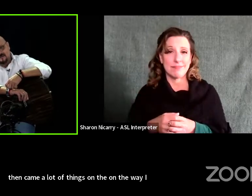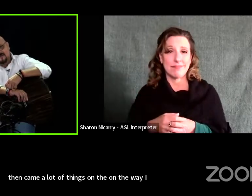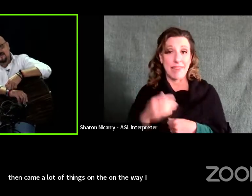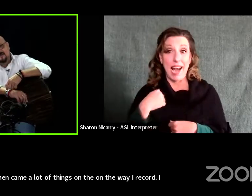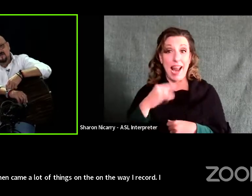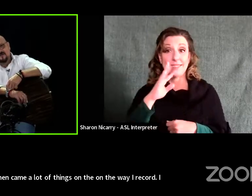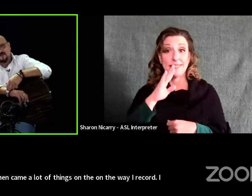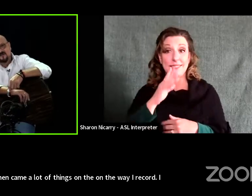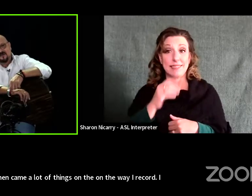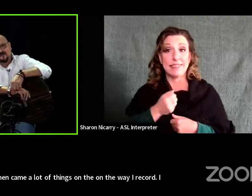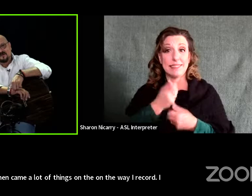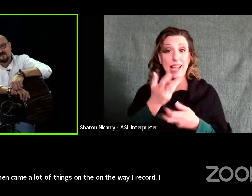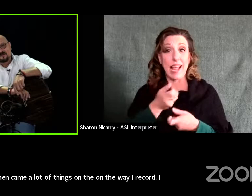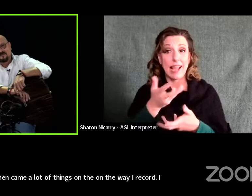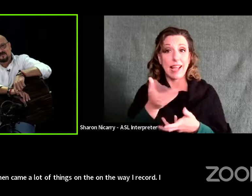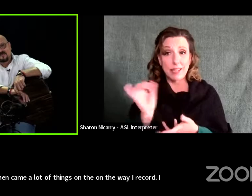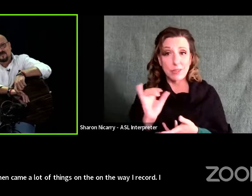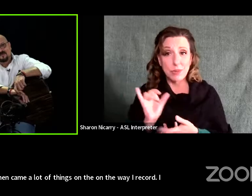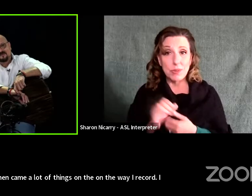I signed as an artist also